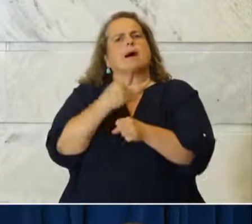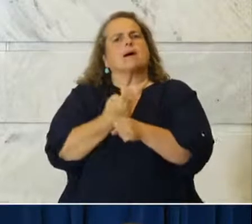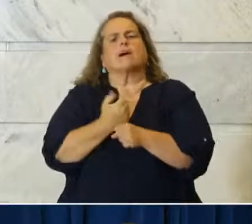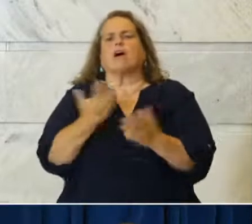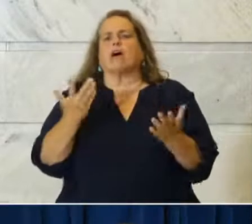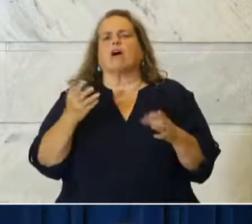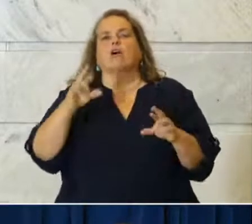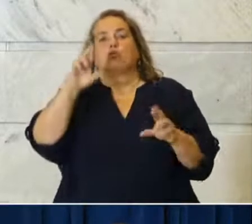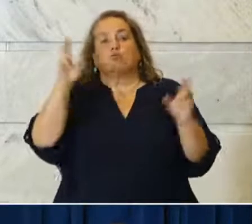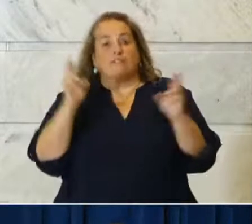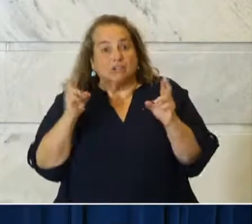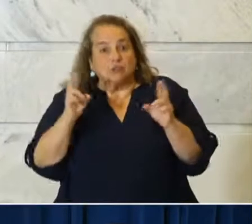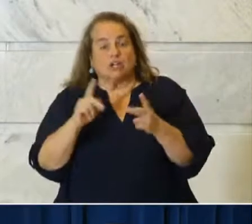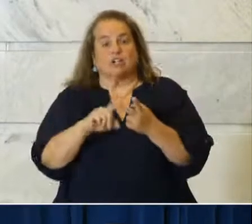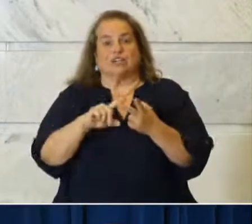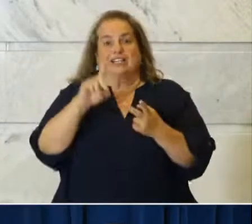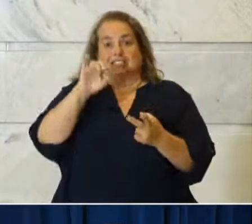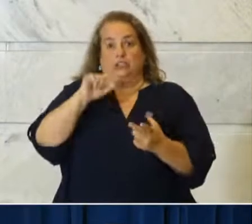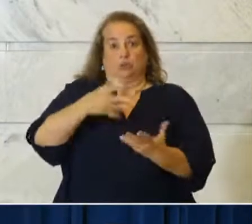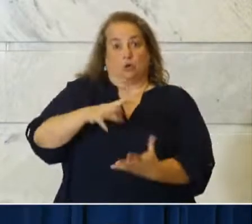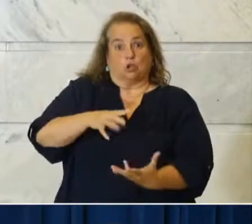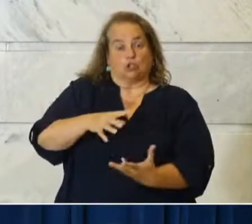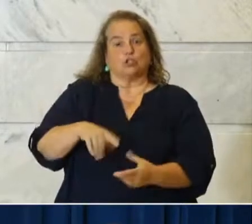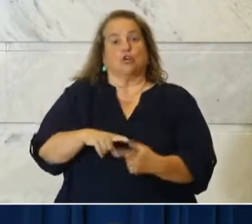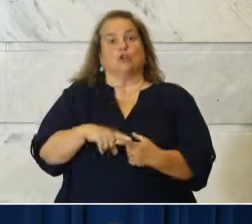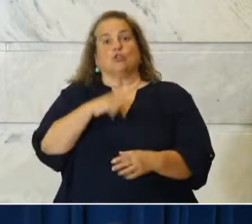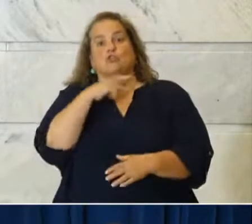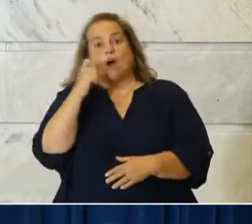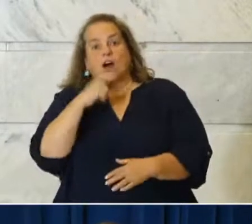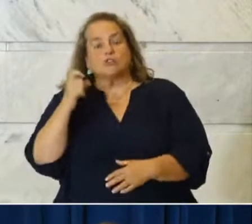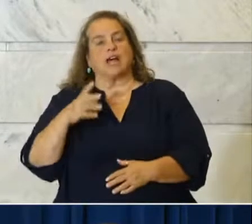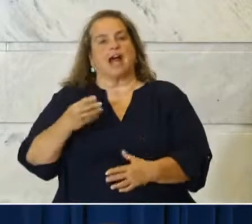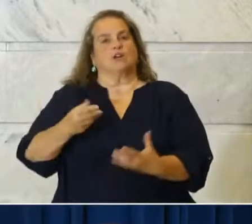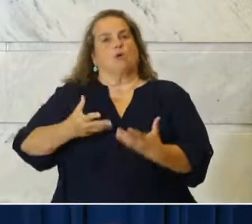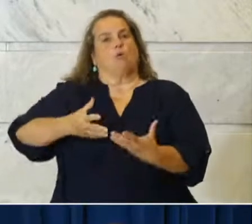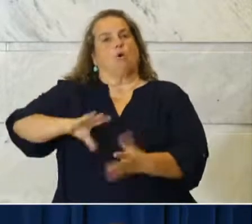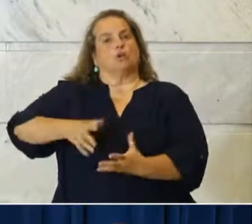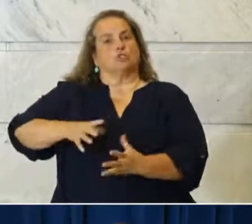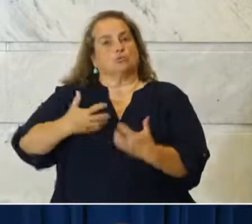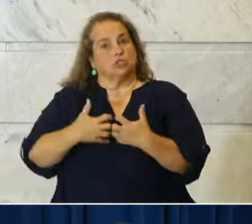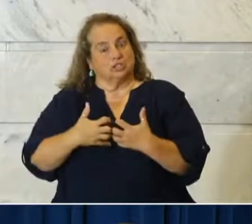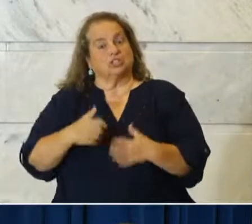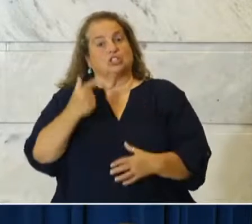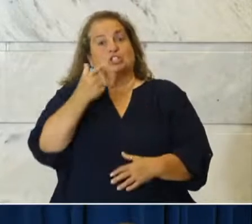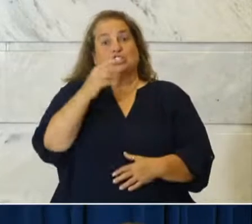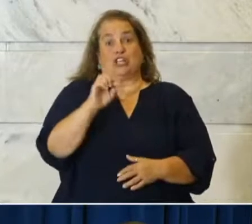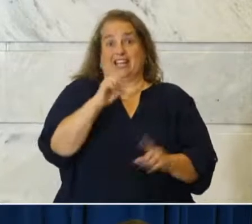dishwashers, dryers, and washers. GE Appliance Park